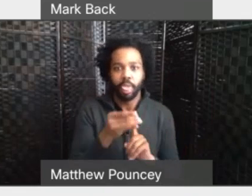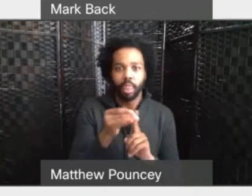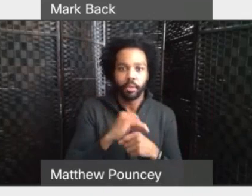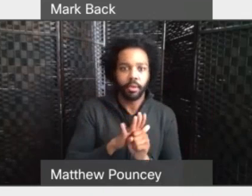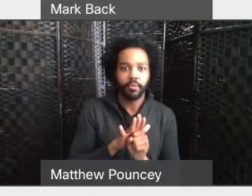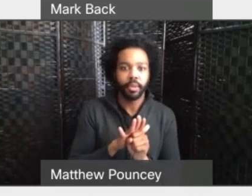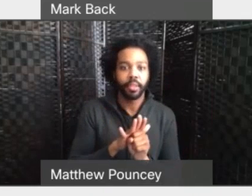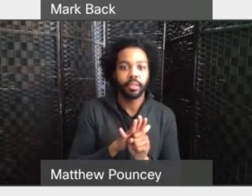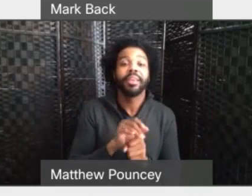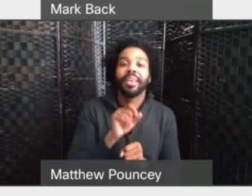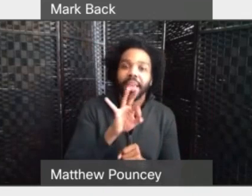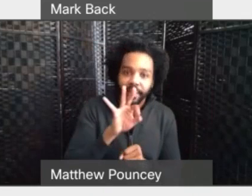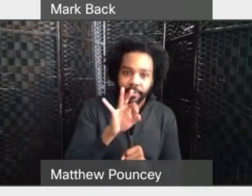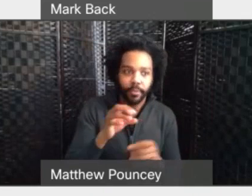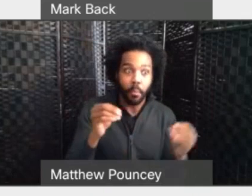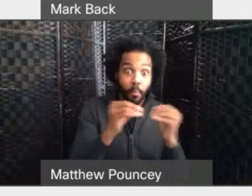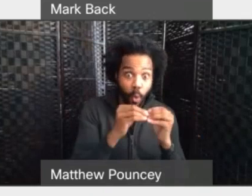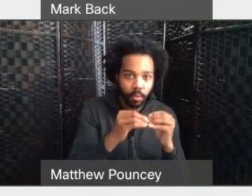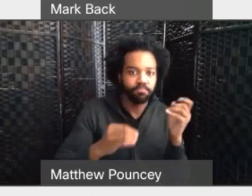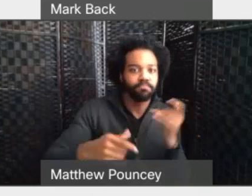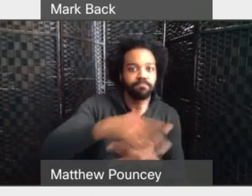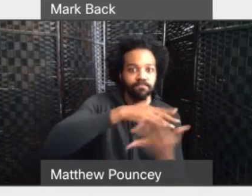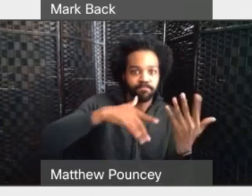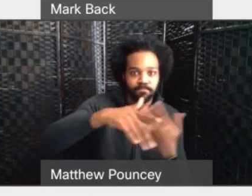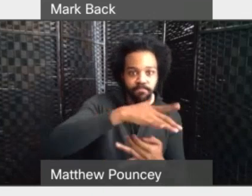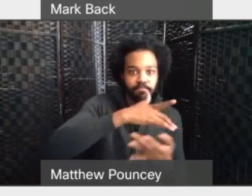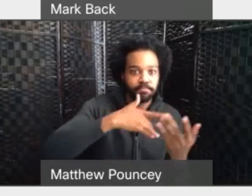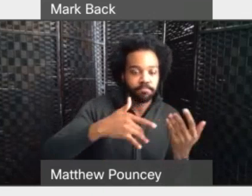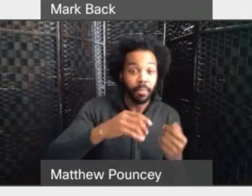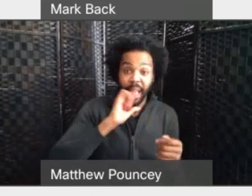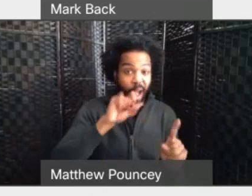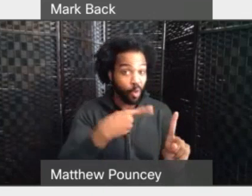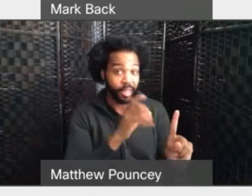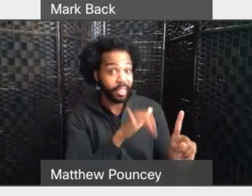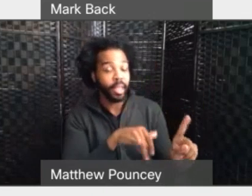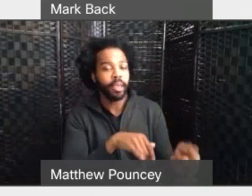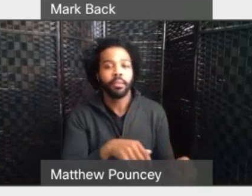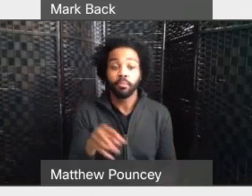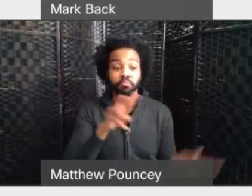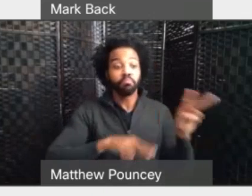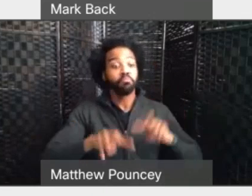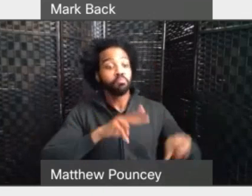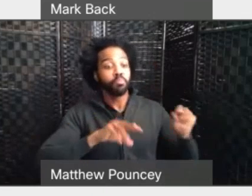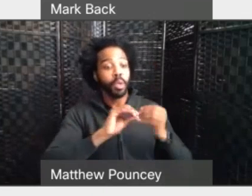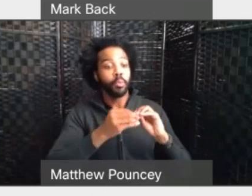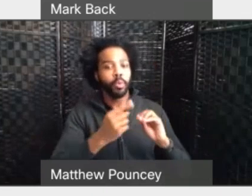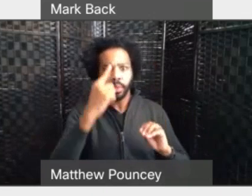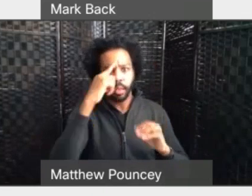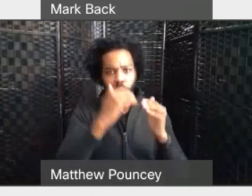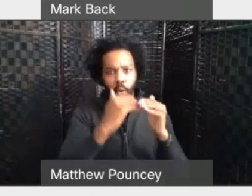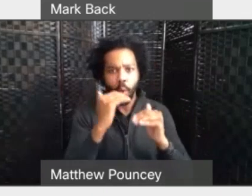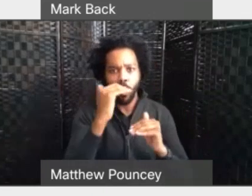settings. Not only that, when you start to look at the numbers, you're talking about well over 900 people in supported living.